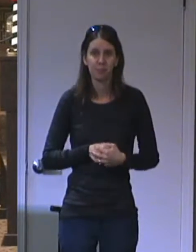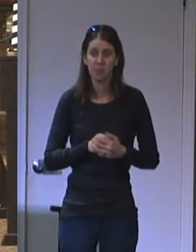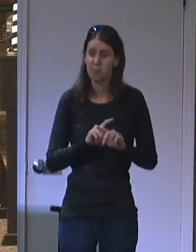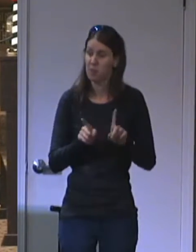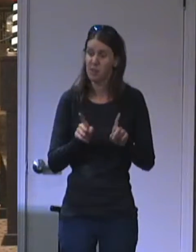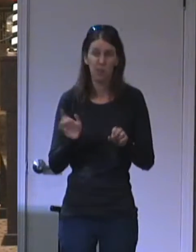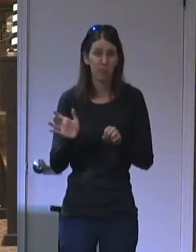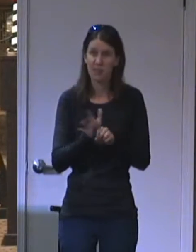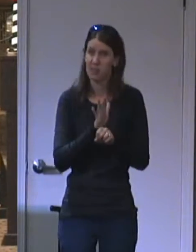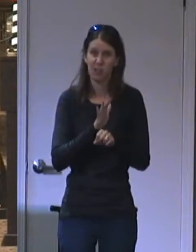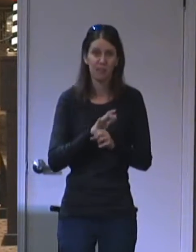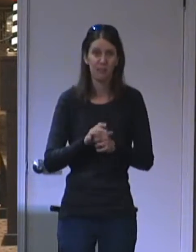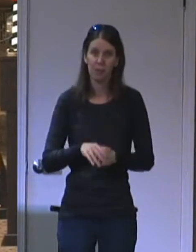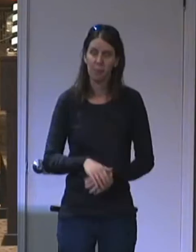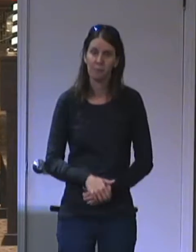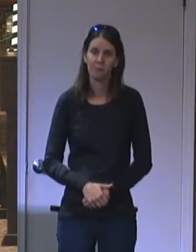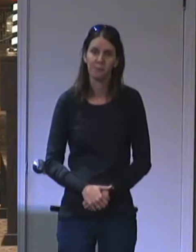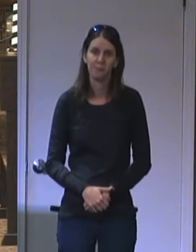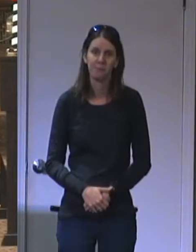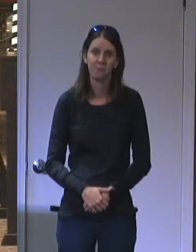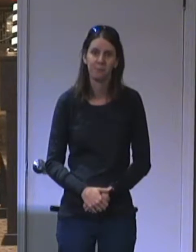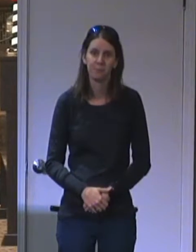but we didn't have enough.